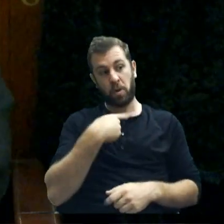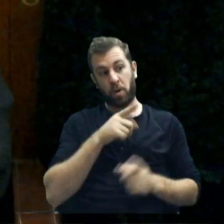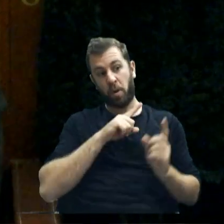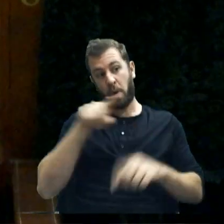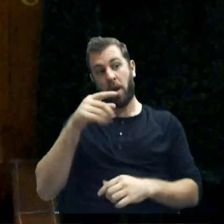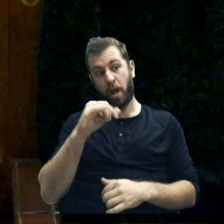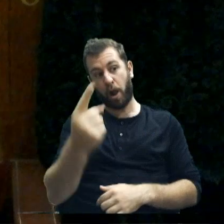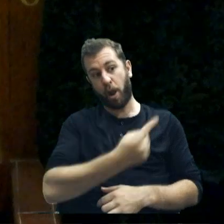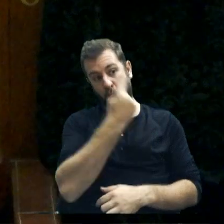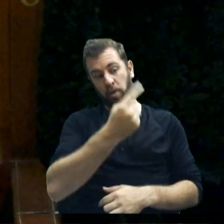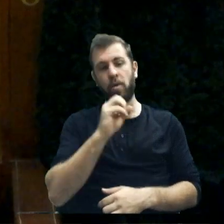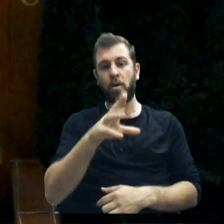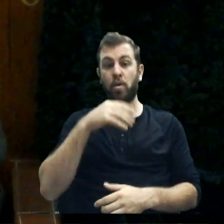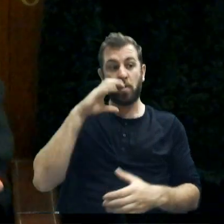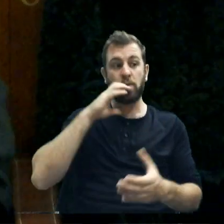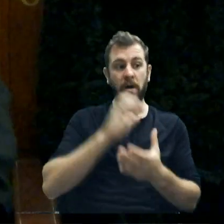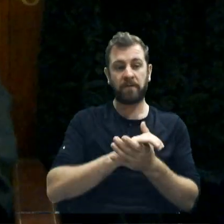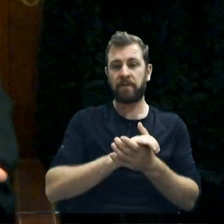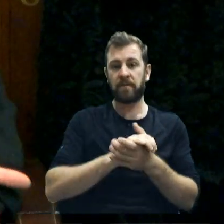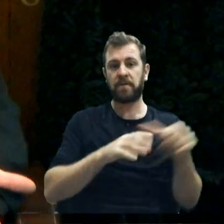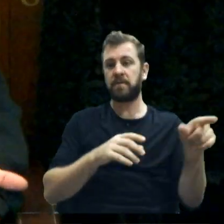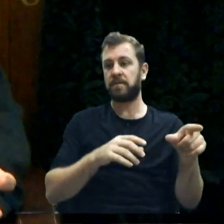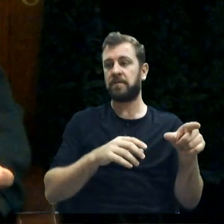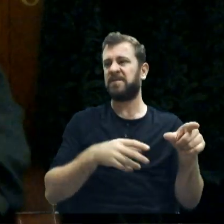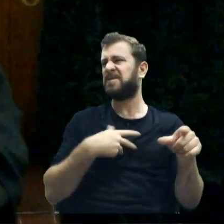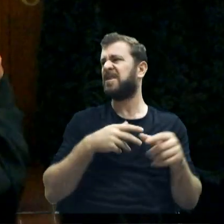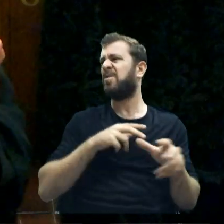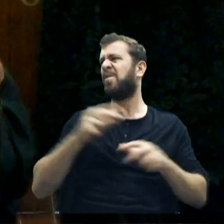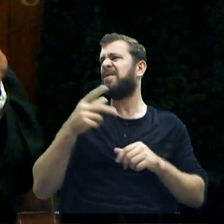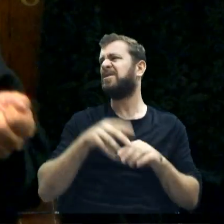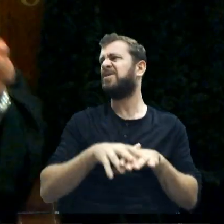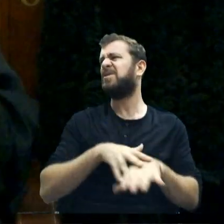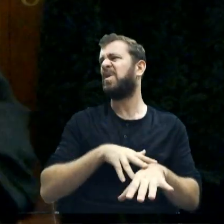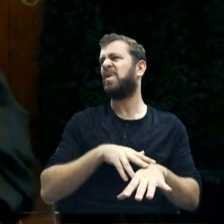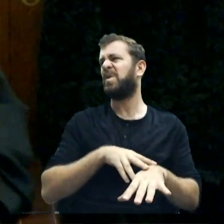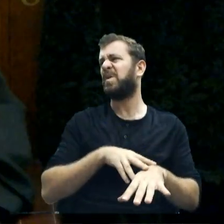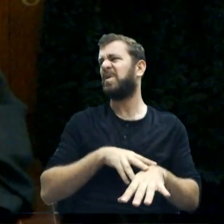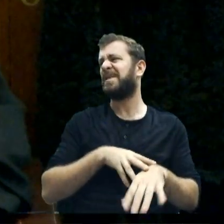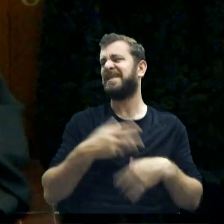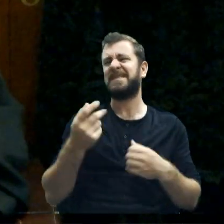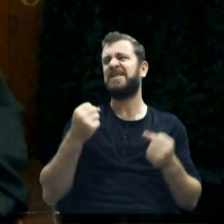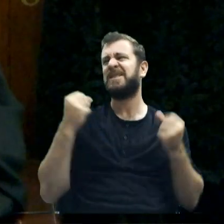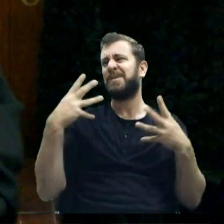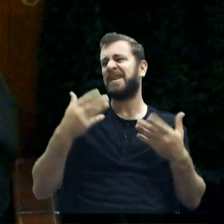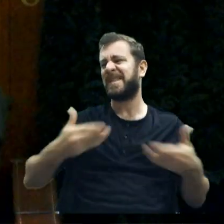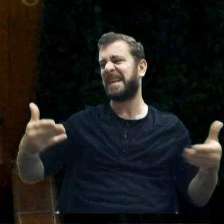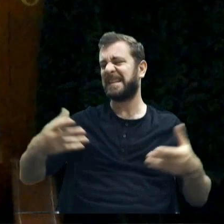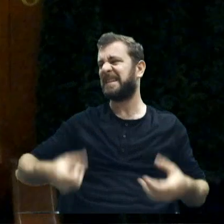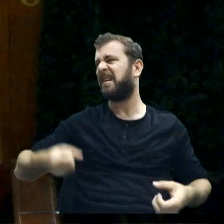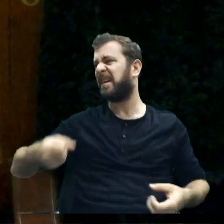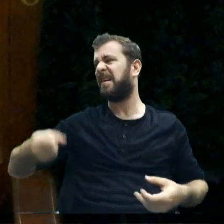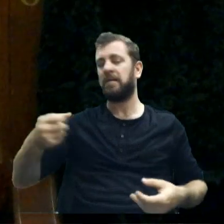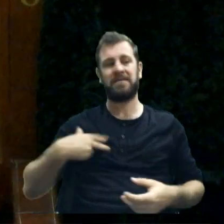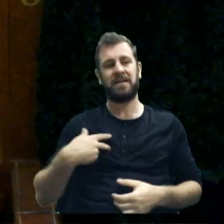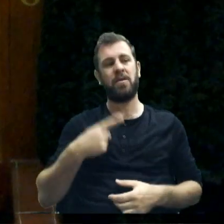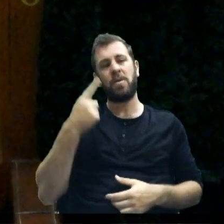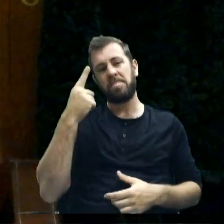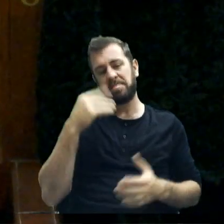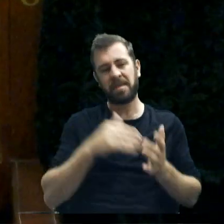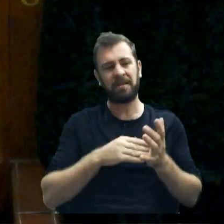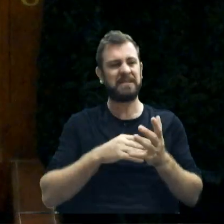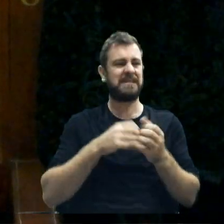alone. What about your wife? She walks too slow, Malana. Lots of luggage, Malana. There's 1,000 issues, Malana.